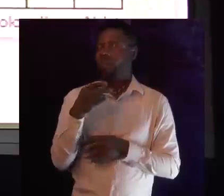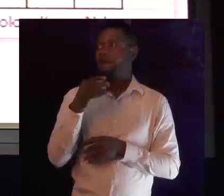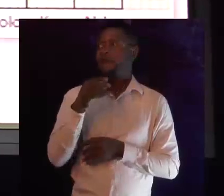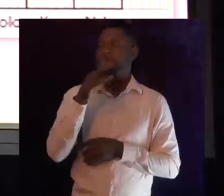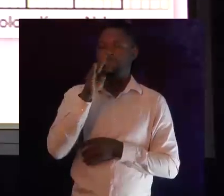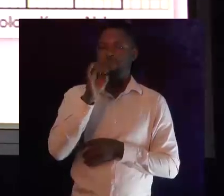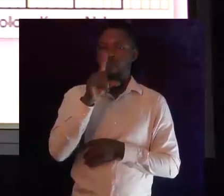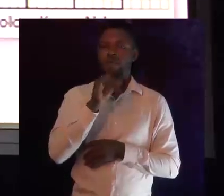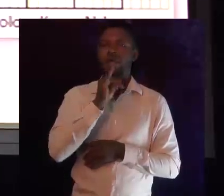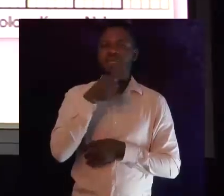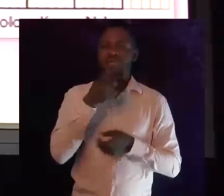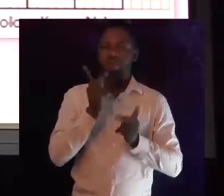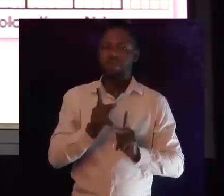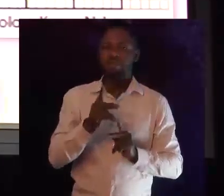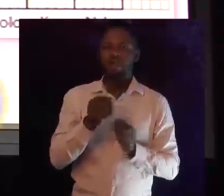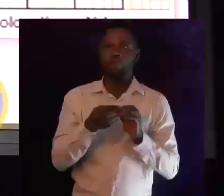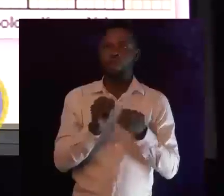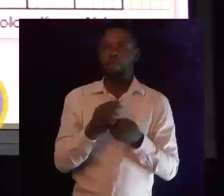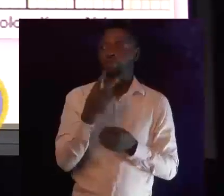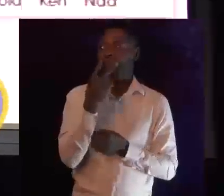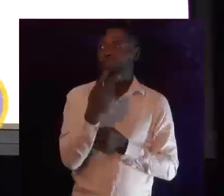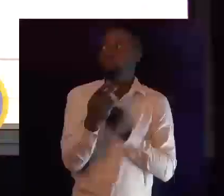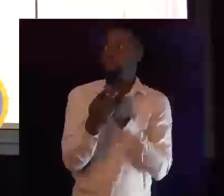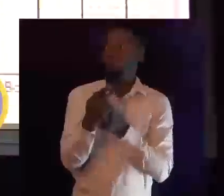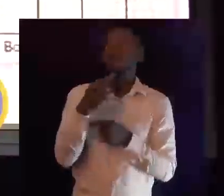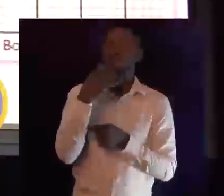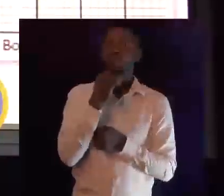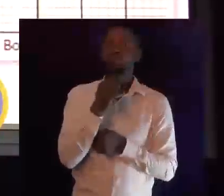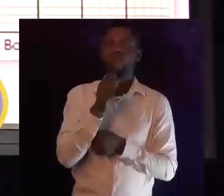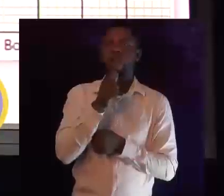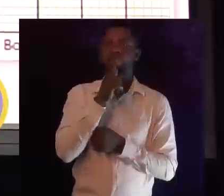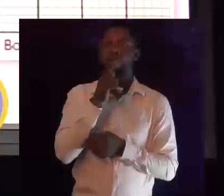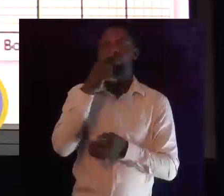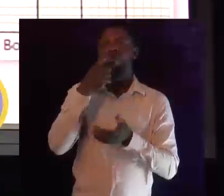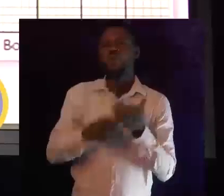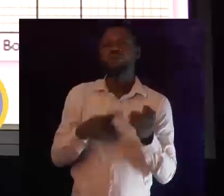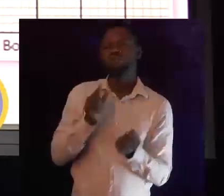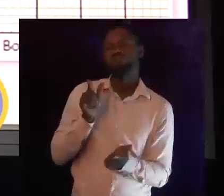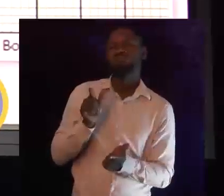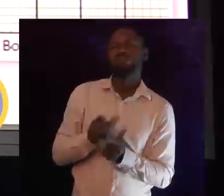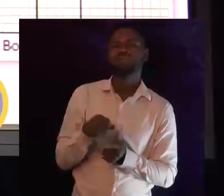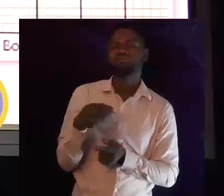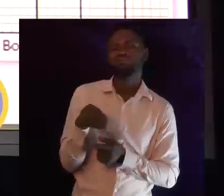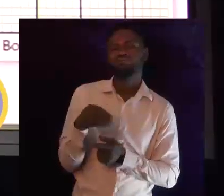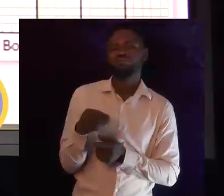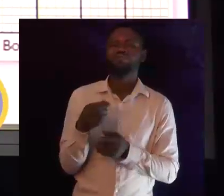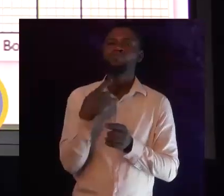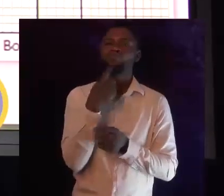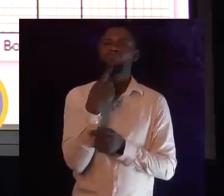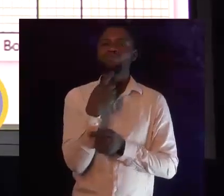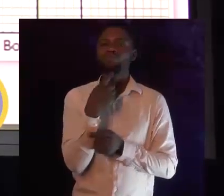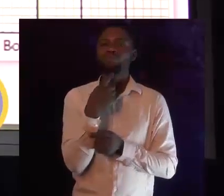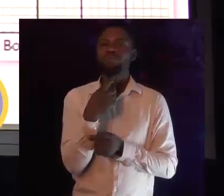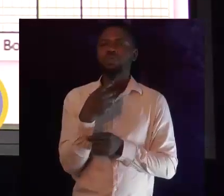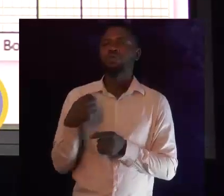on. Bola is that person. Let's see the next question. Whose lunch cost the least? I mean, who spent the least